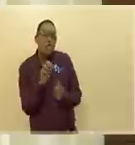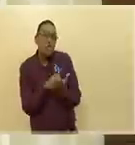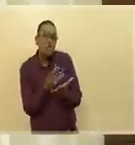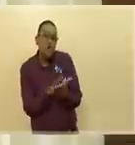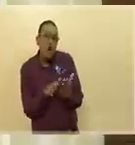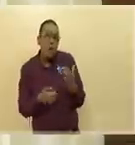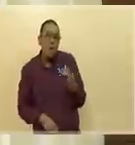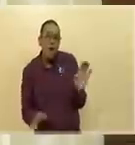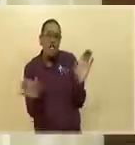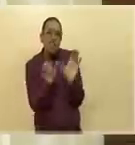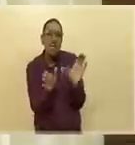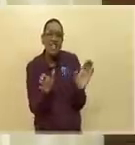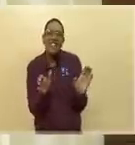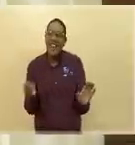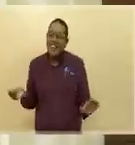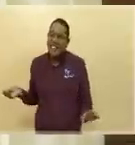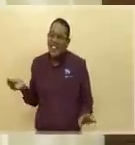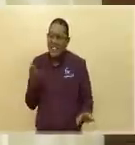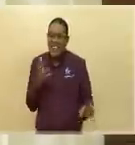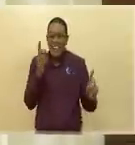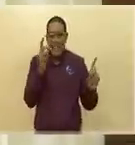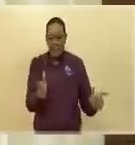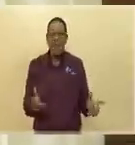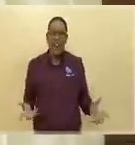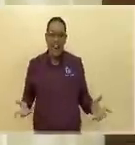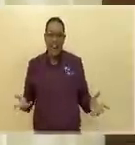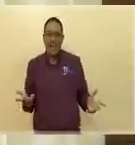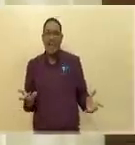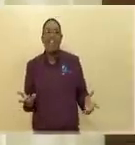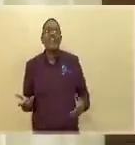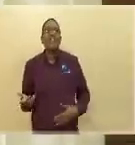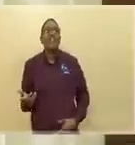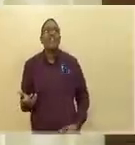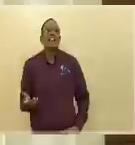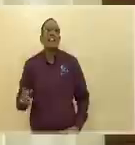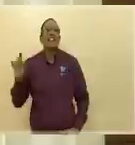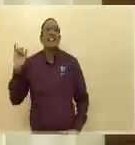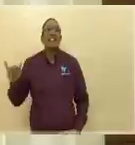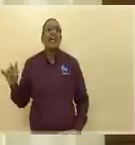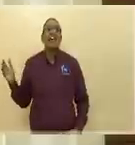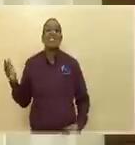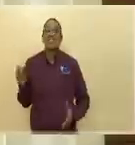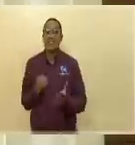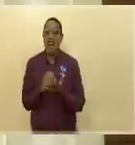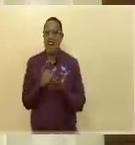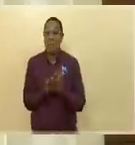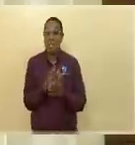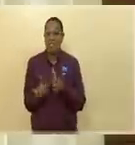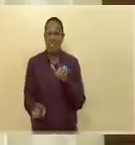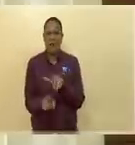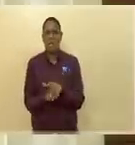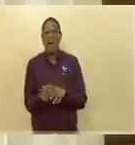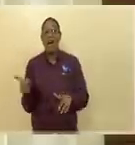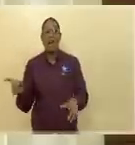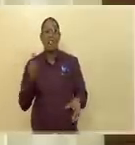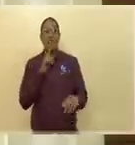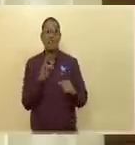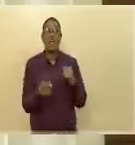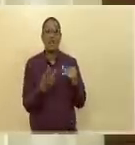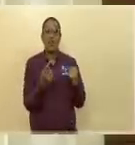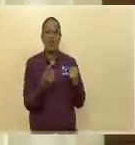is generated almost immediately. And that generation of the document is